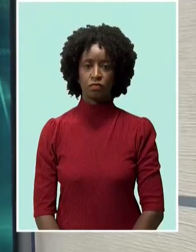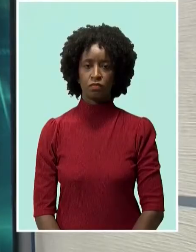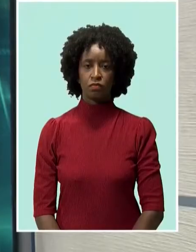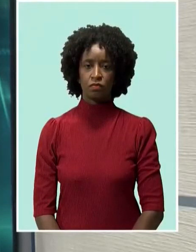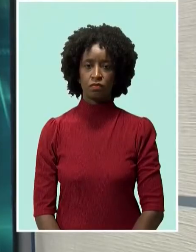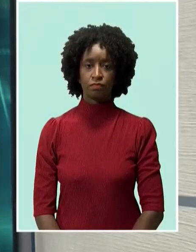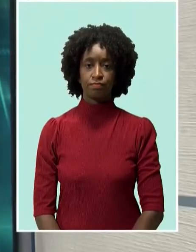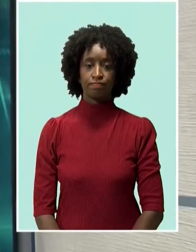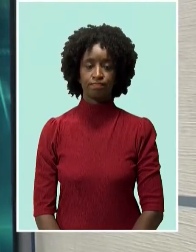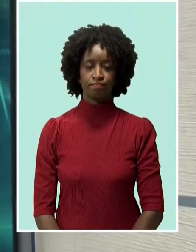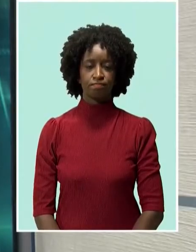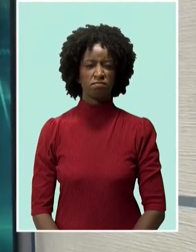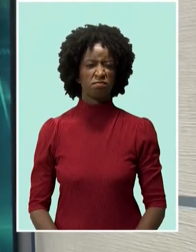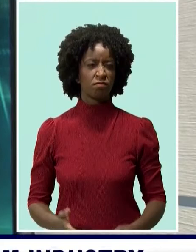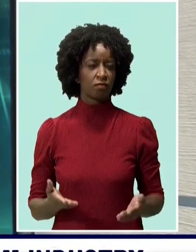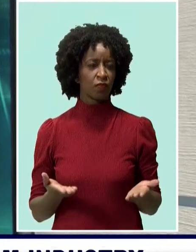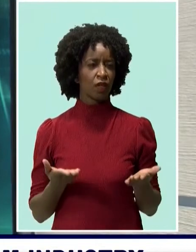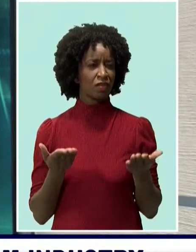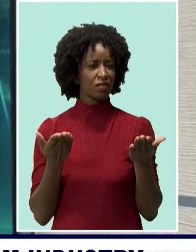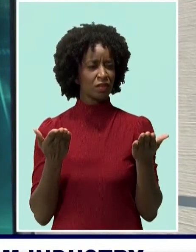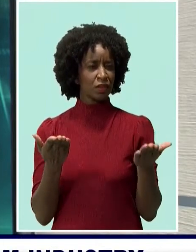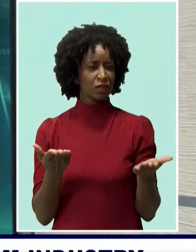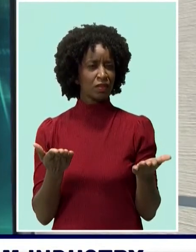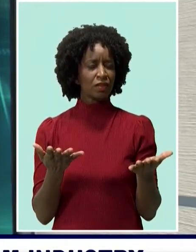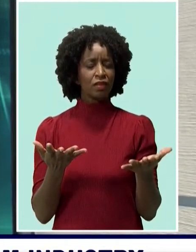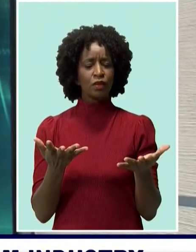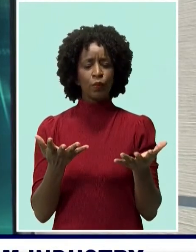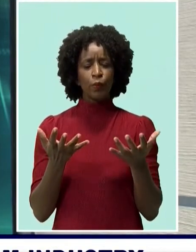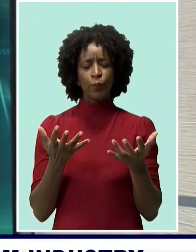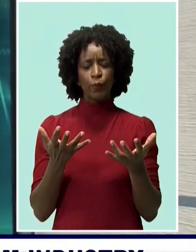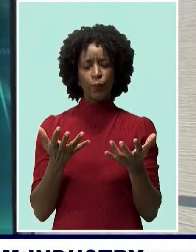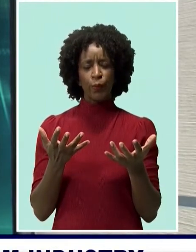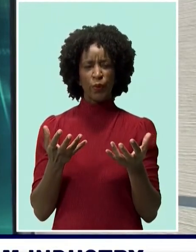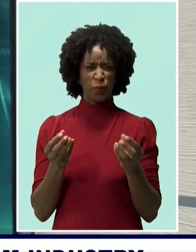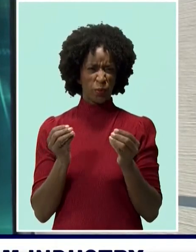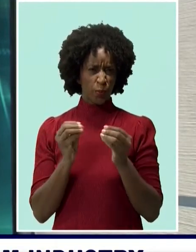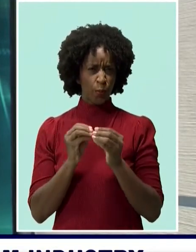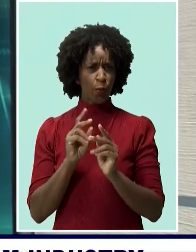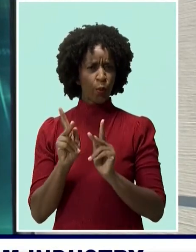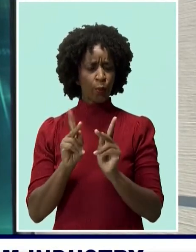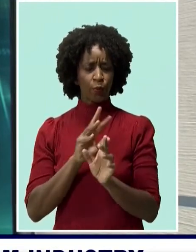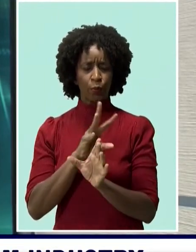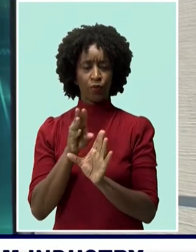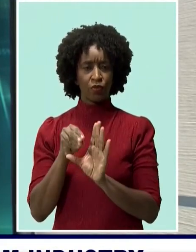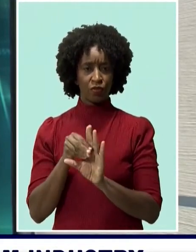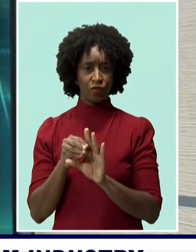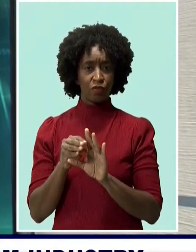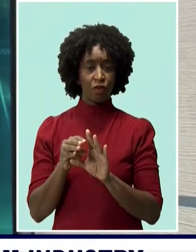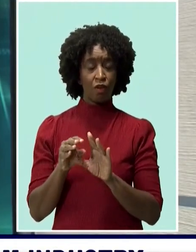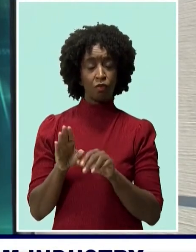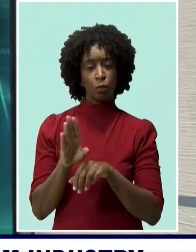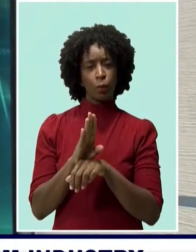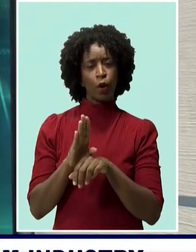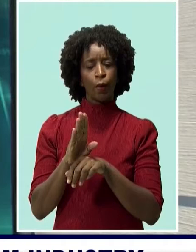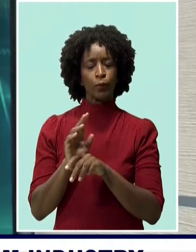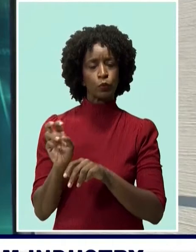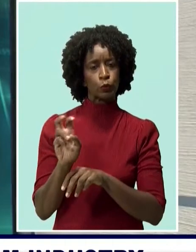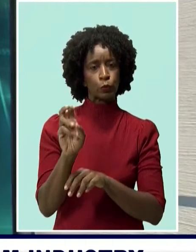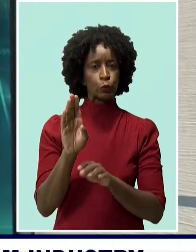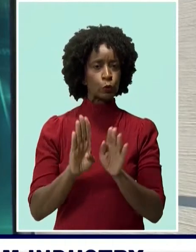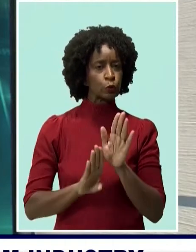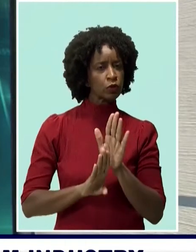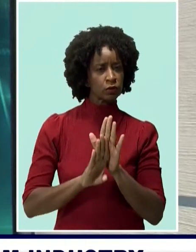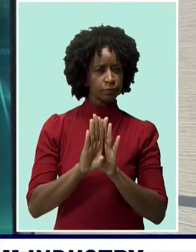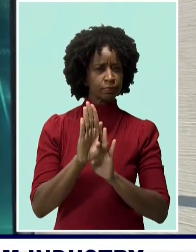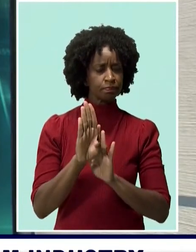Well, there's a suggestion more needs to be done to include the average Barbadian in the development of the island's tourism product. It's coming from Chairman of